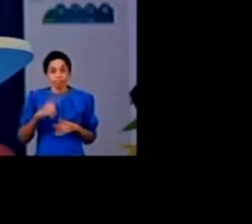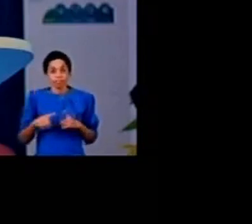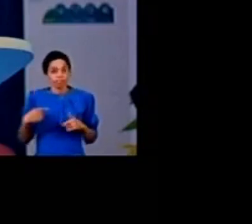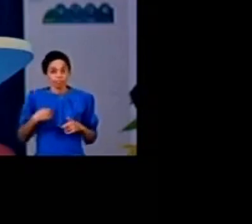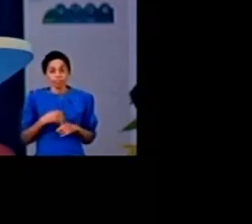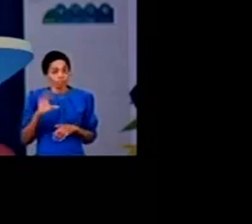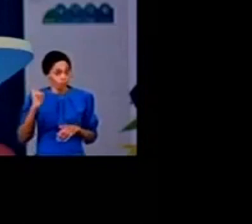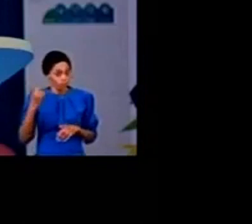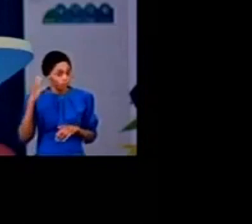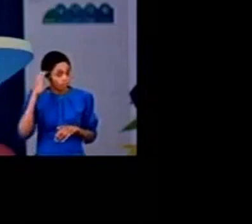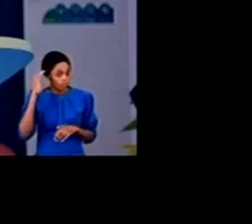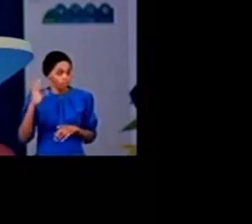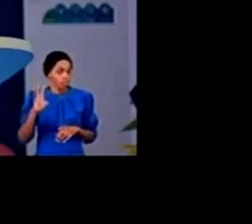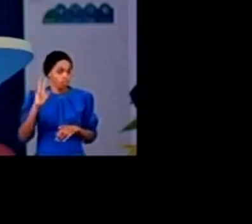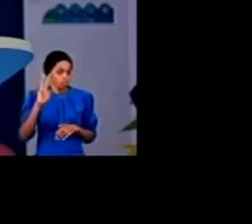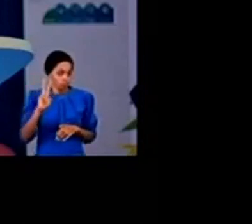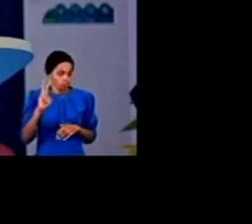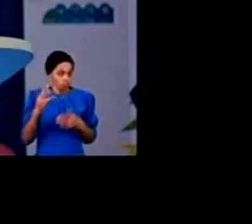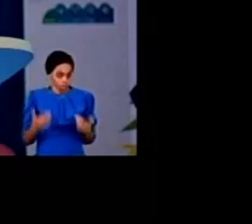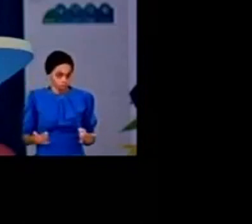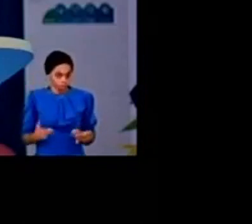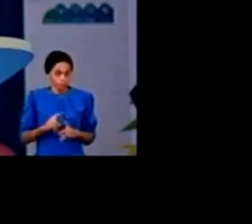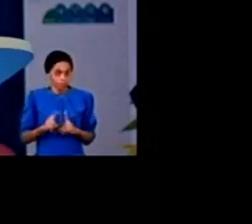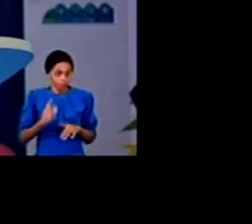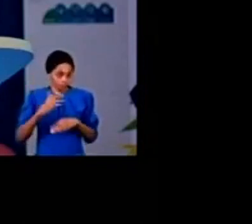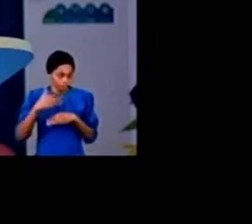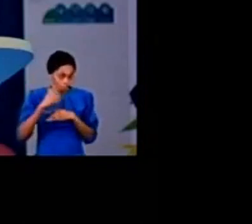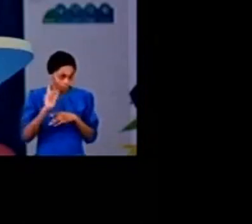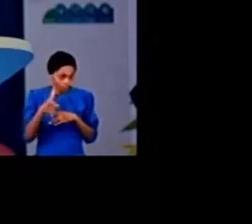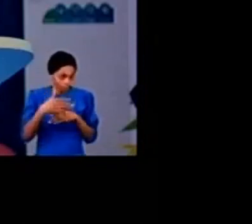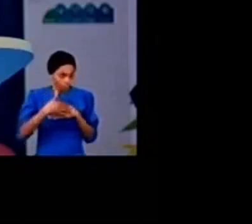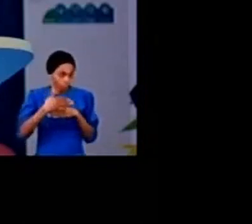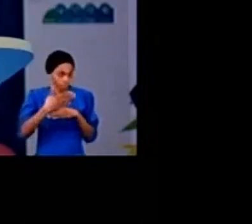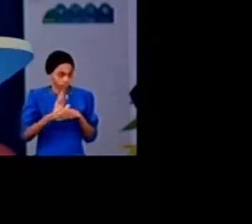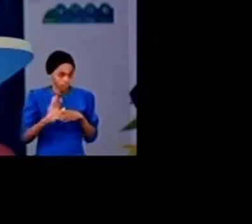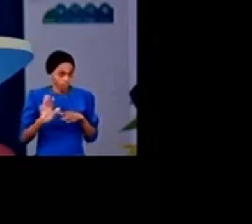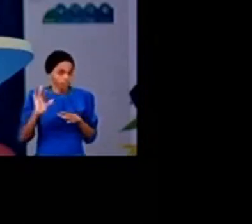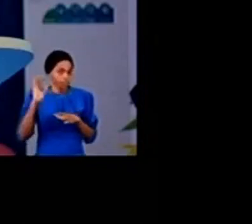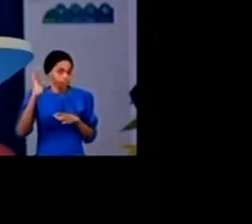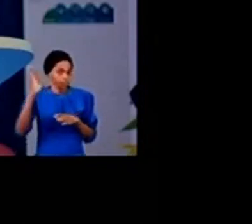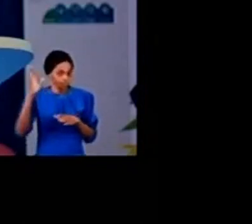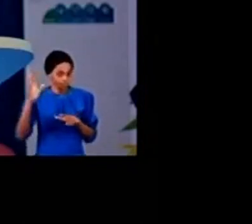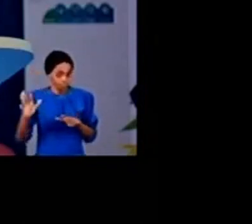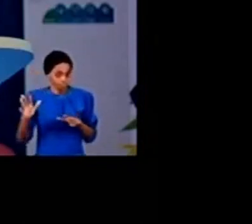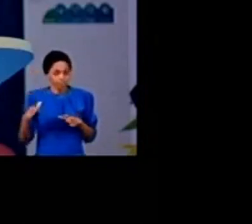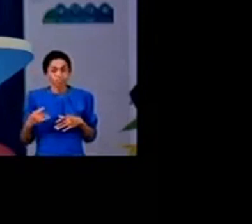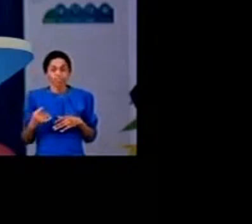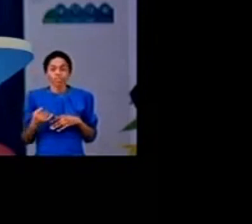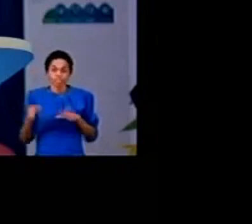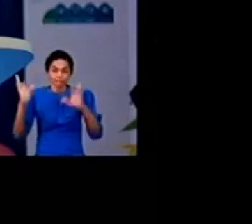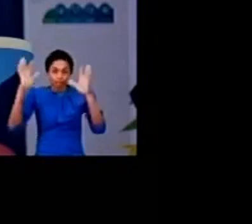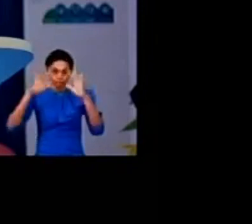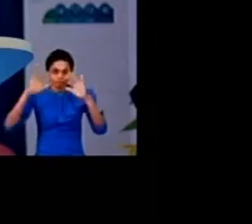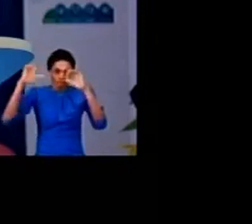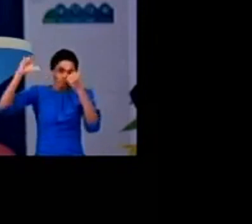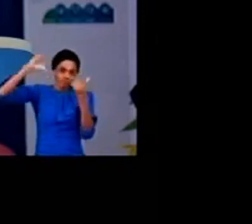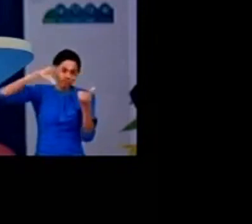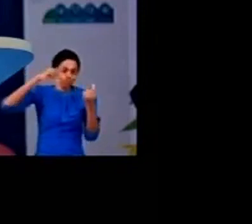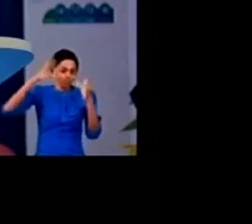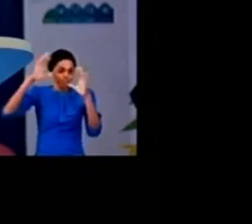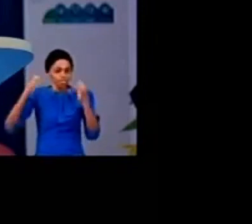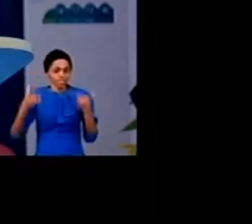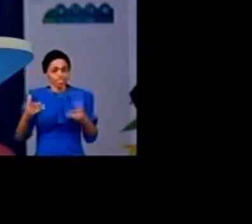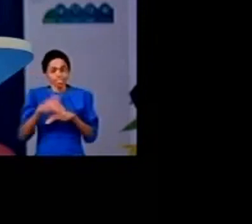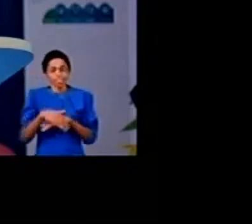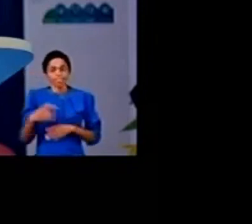tonight. So we shall take two for now. The first testifier, please.